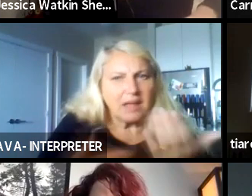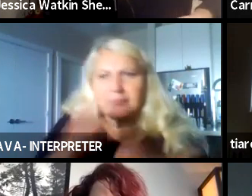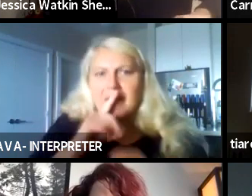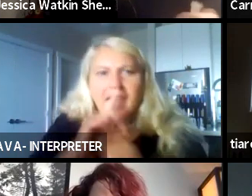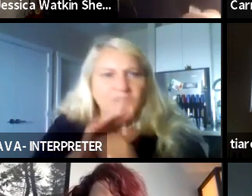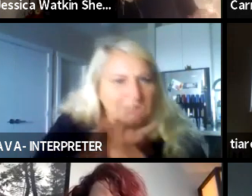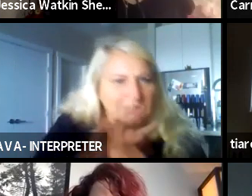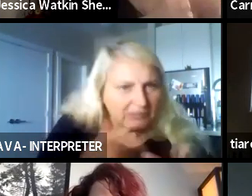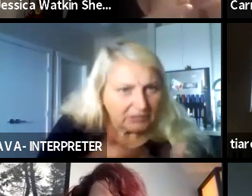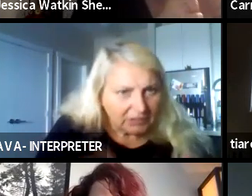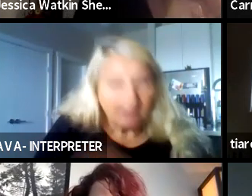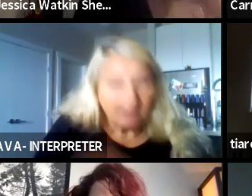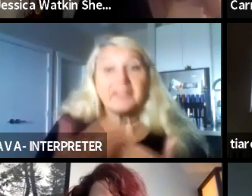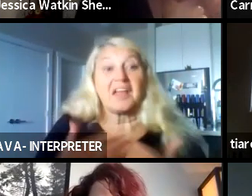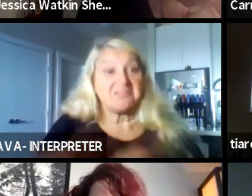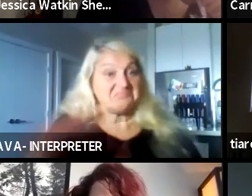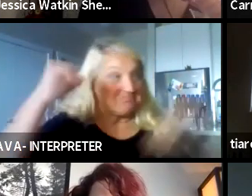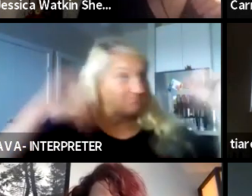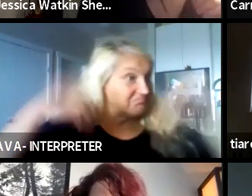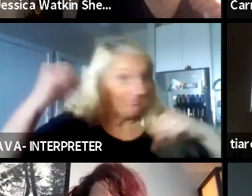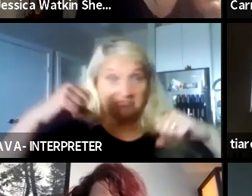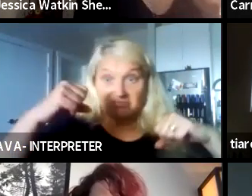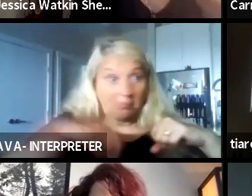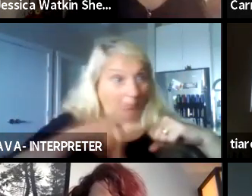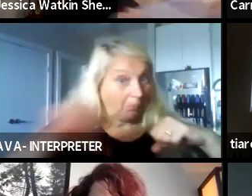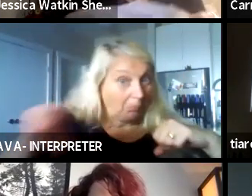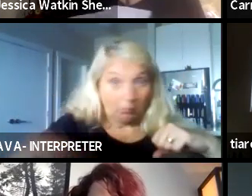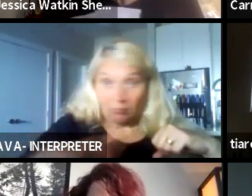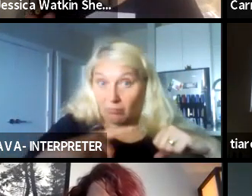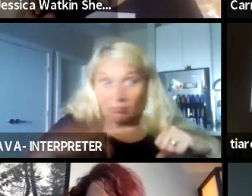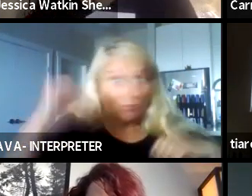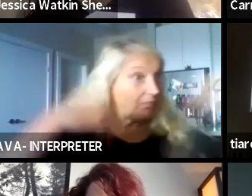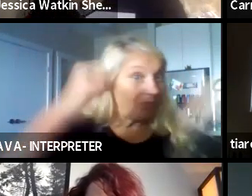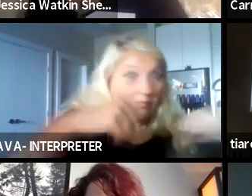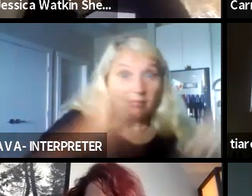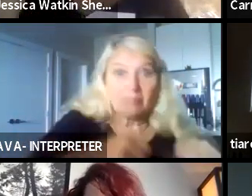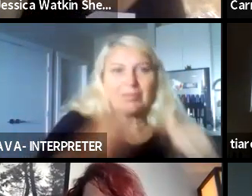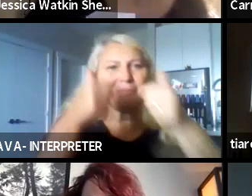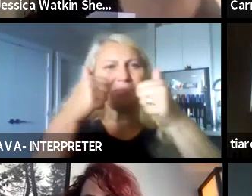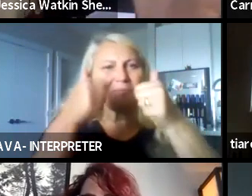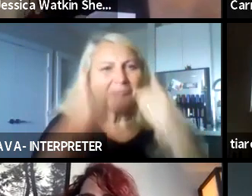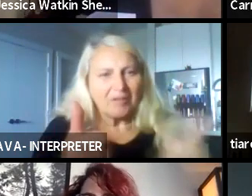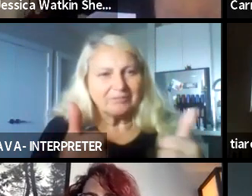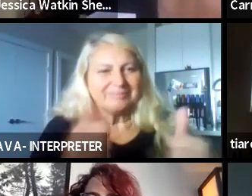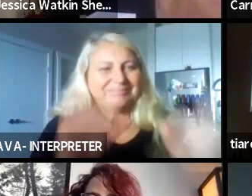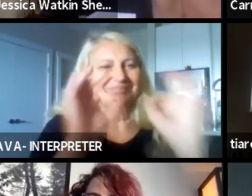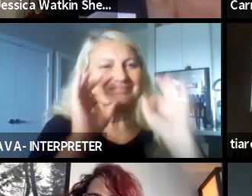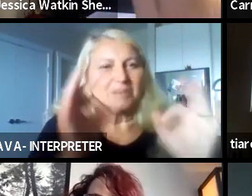first question is from Chase. Just gonna get back to this question.